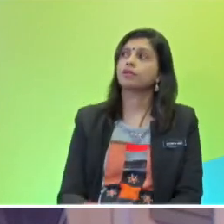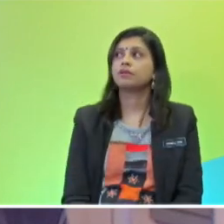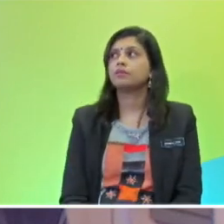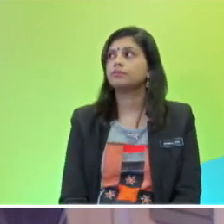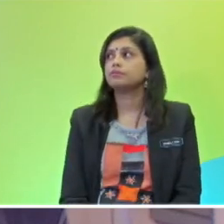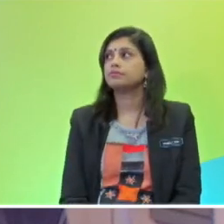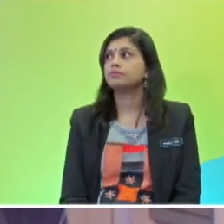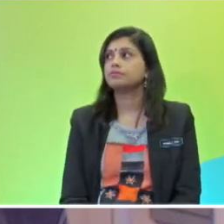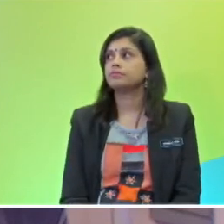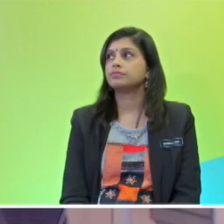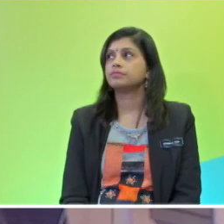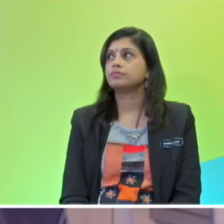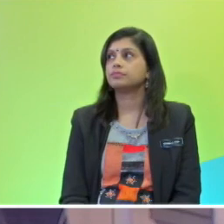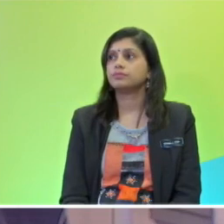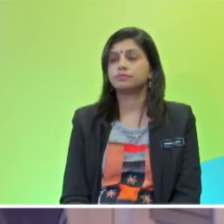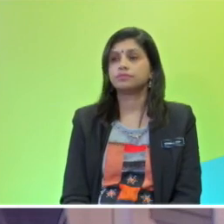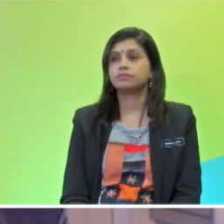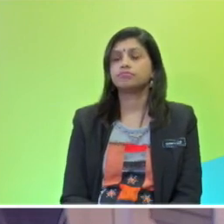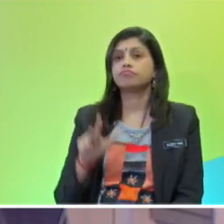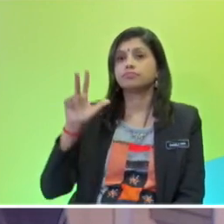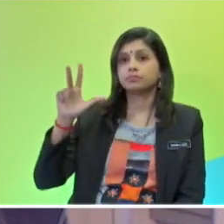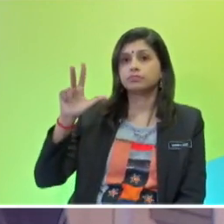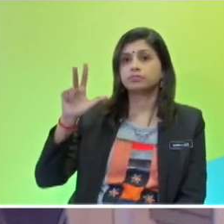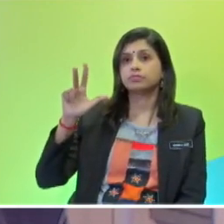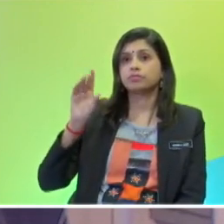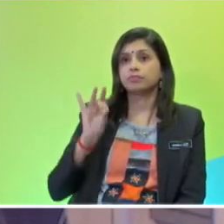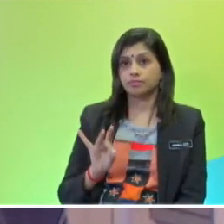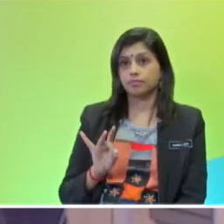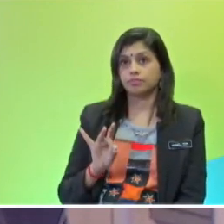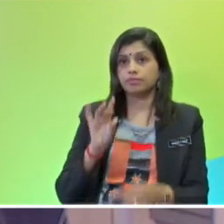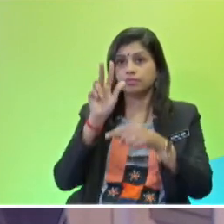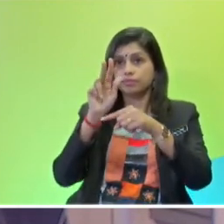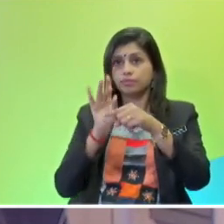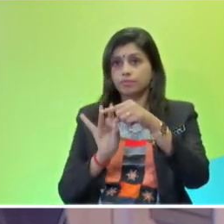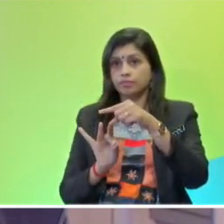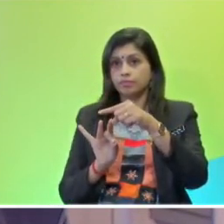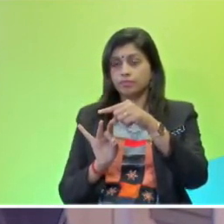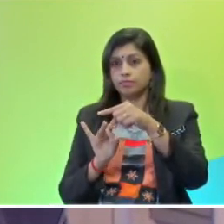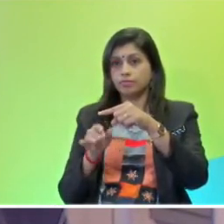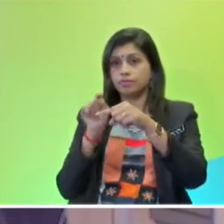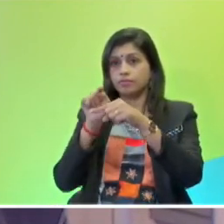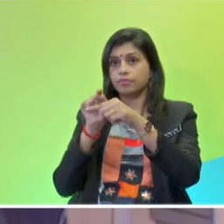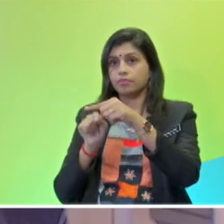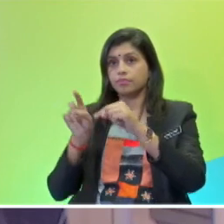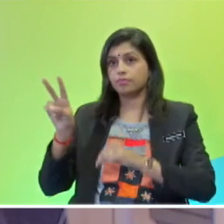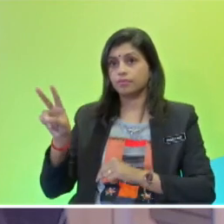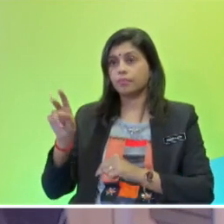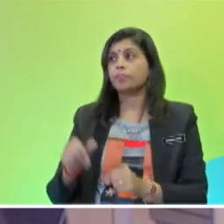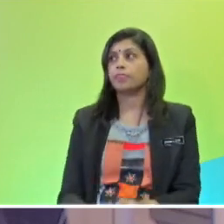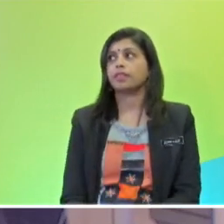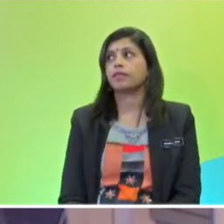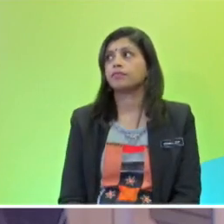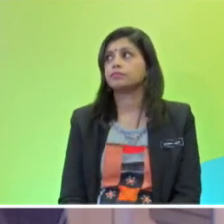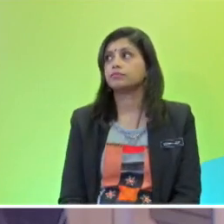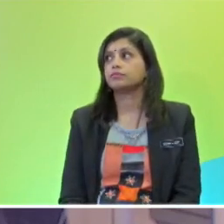shows 3 over 8. This is diagram for 3 over 8. And then we have to divide it by 2. So, what we do here,